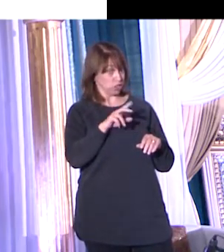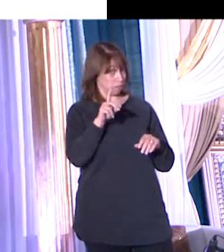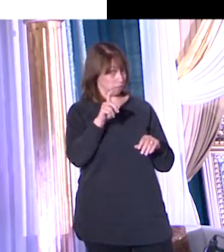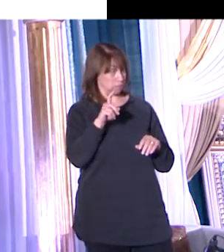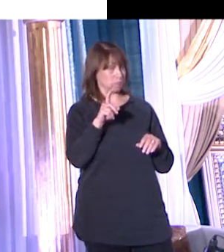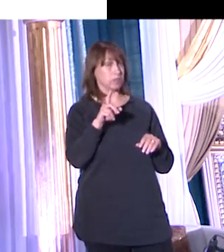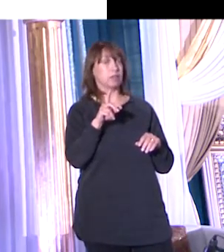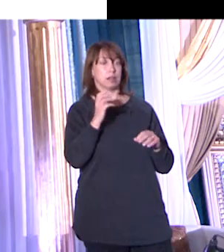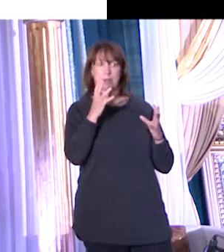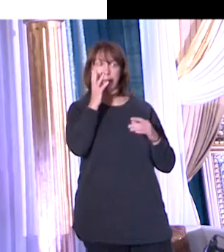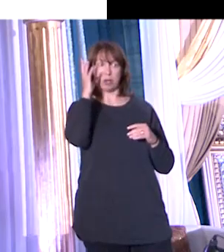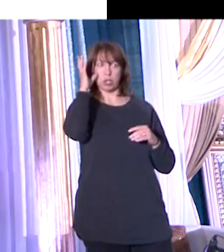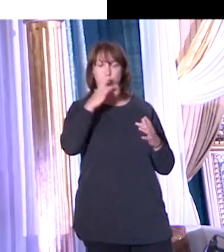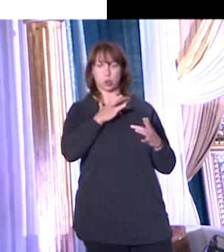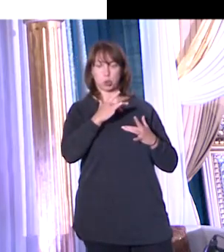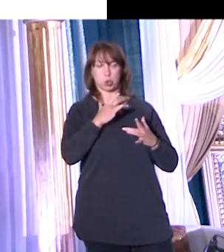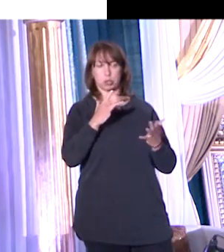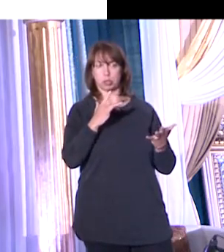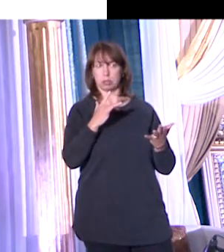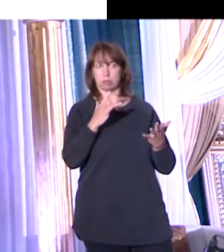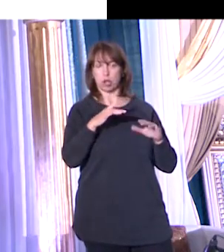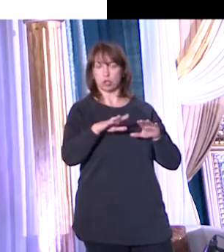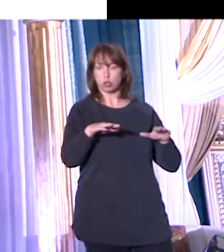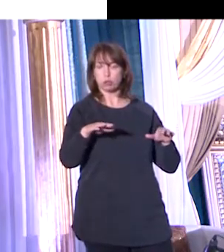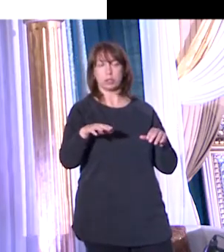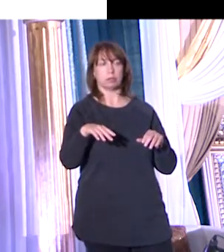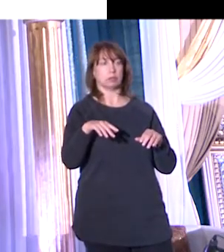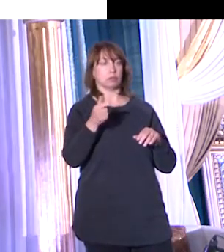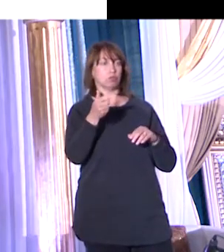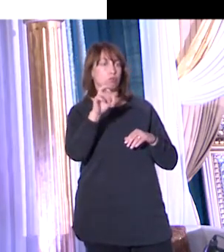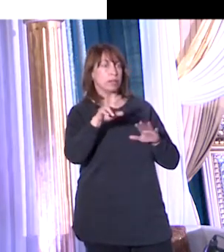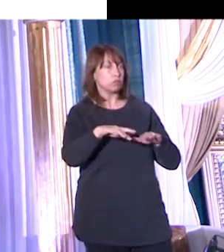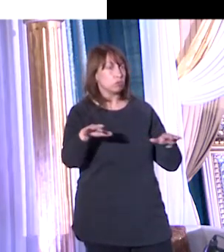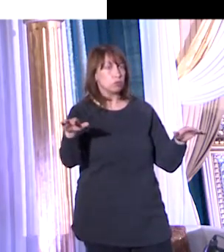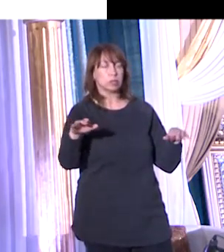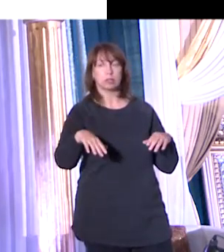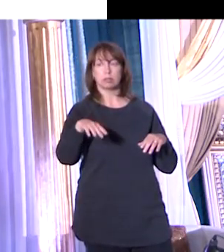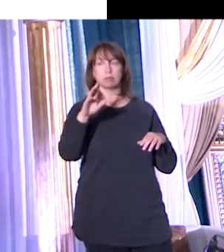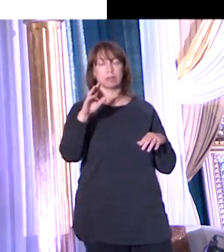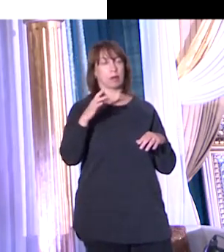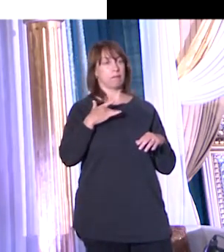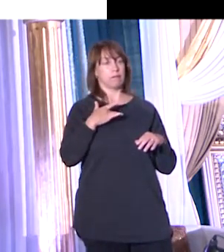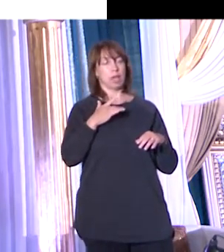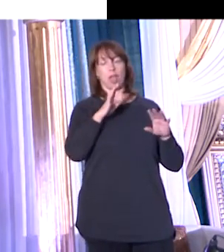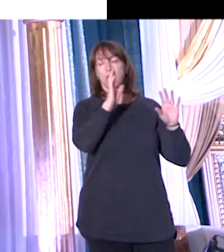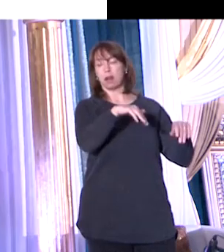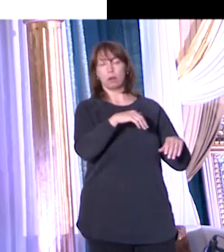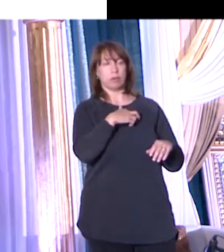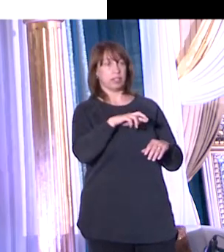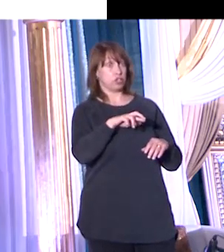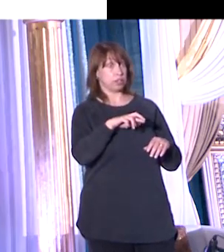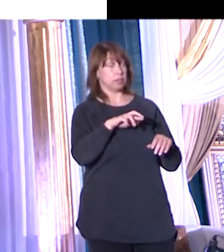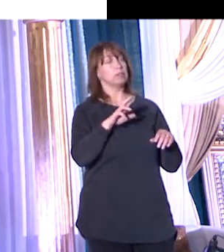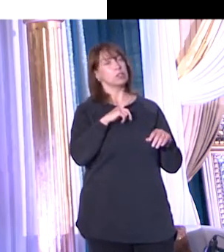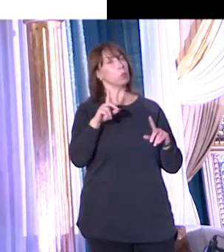and grandchildren. And so we asked this question and found that more likely than not,